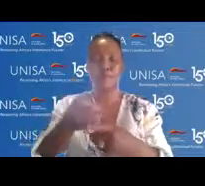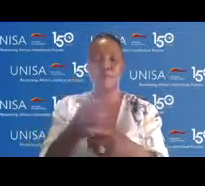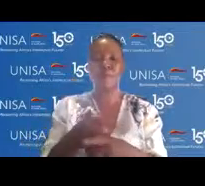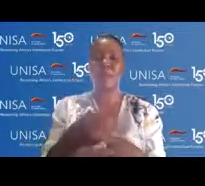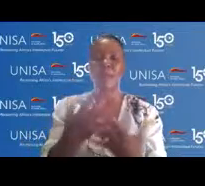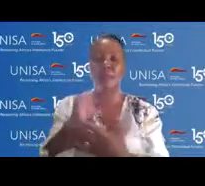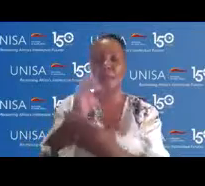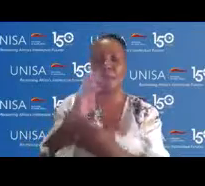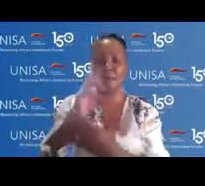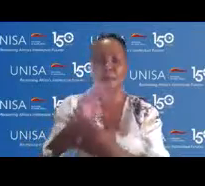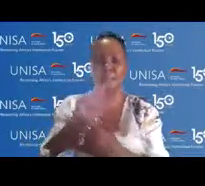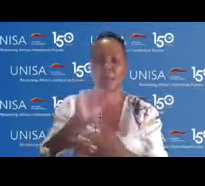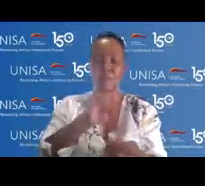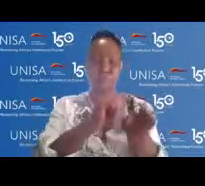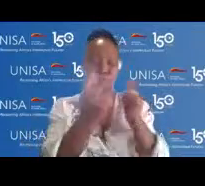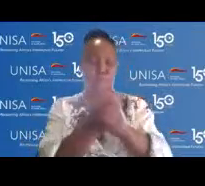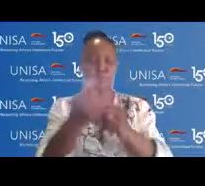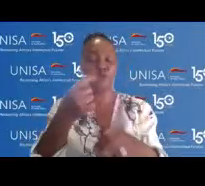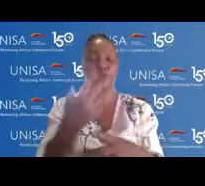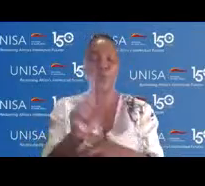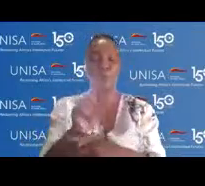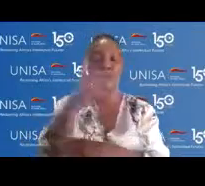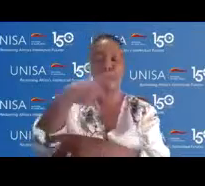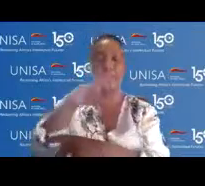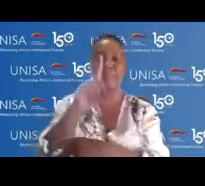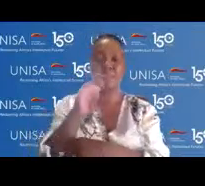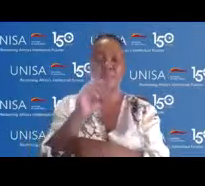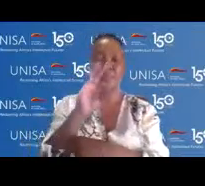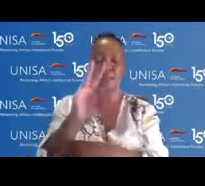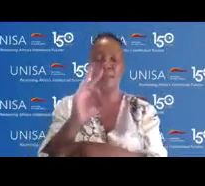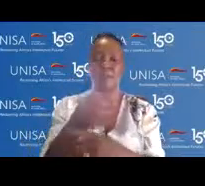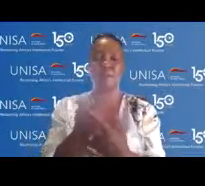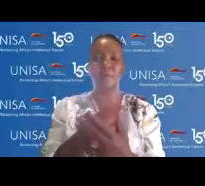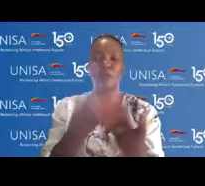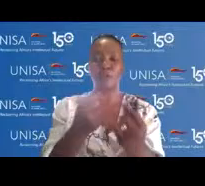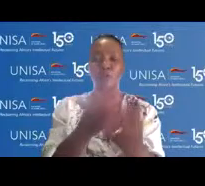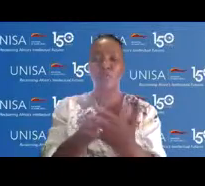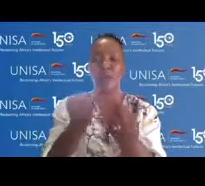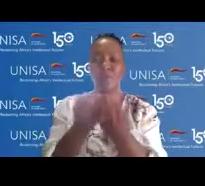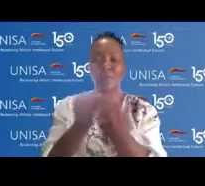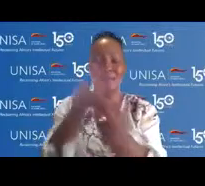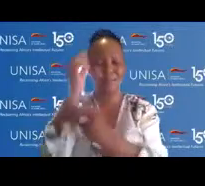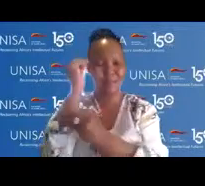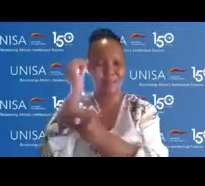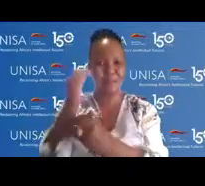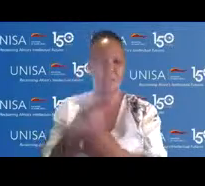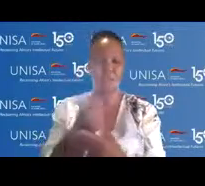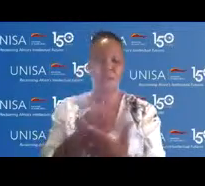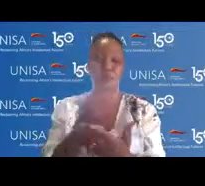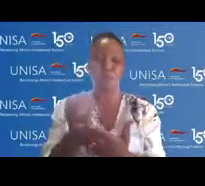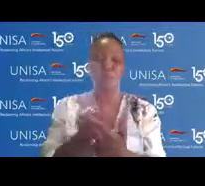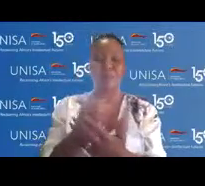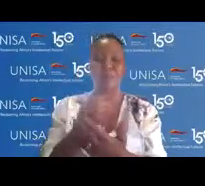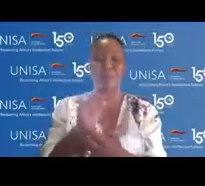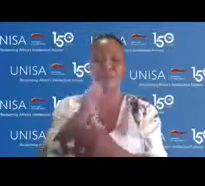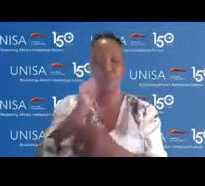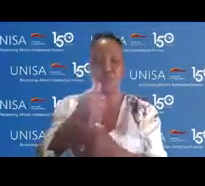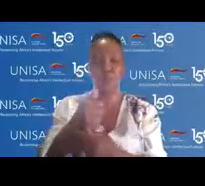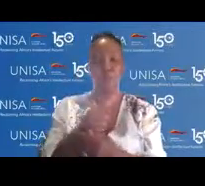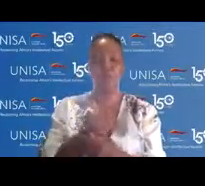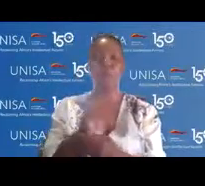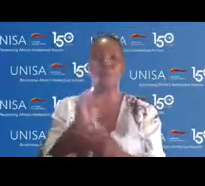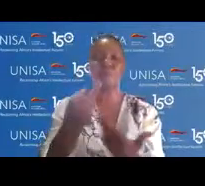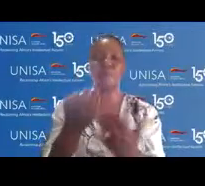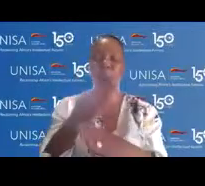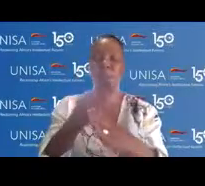a PDF, and then do something interesting with it, which I'll save for tomorrow. And then you can also make use of